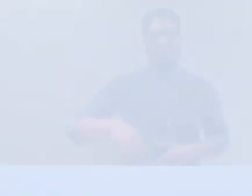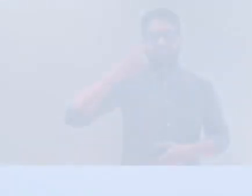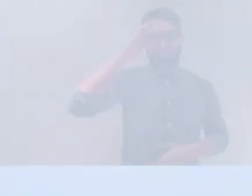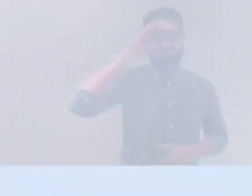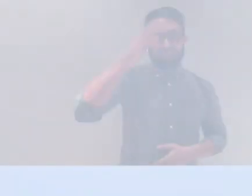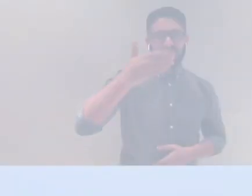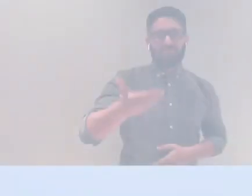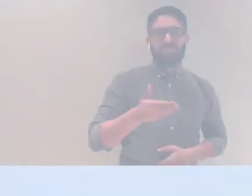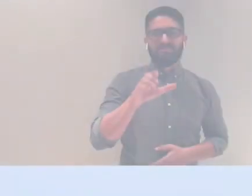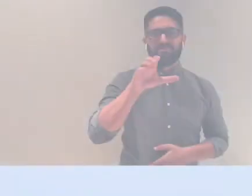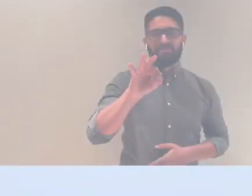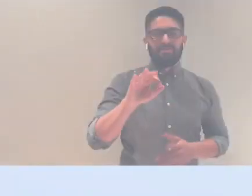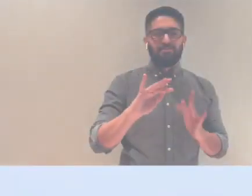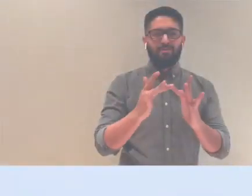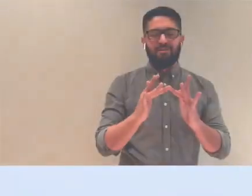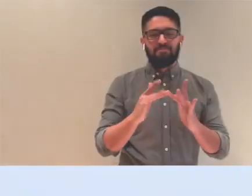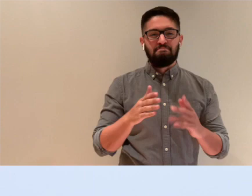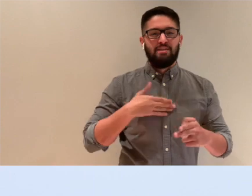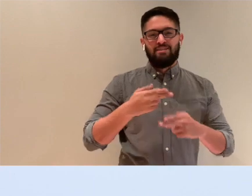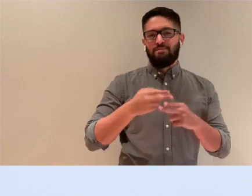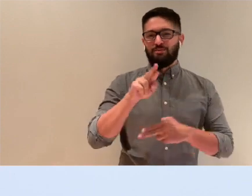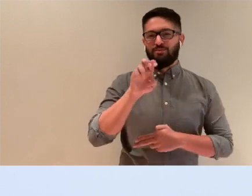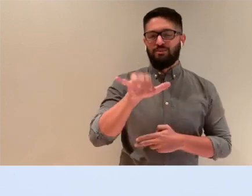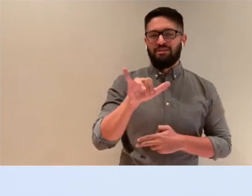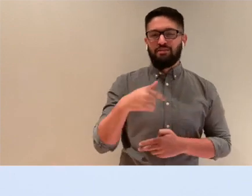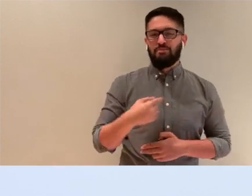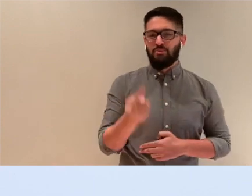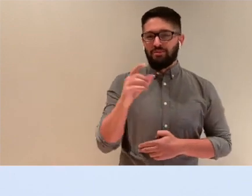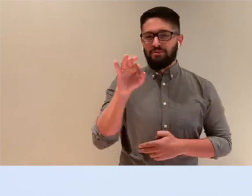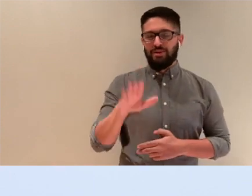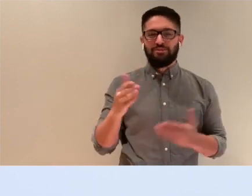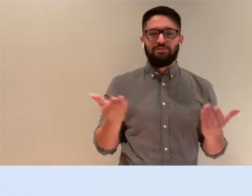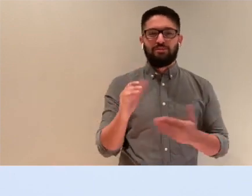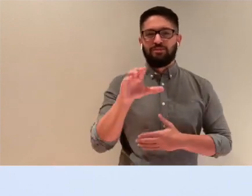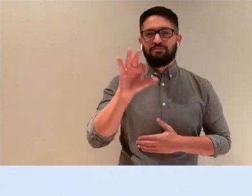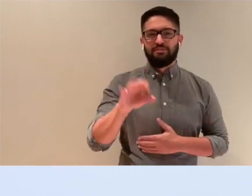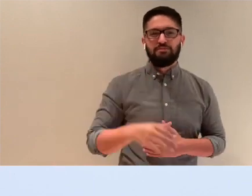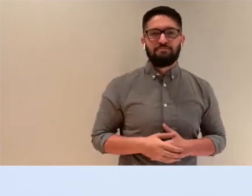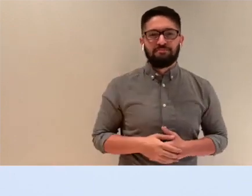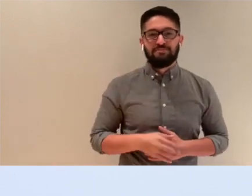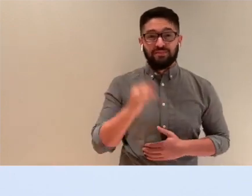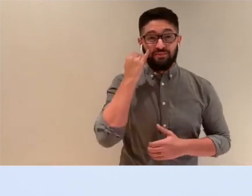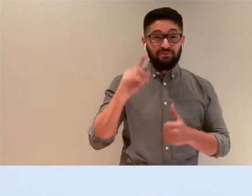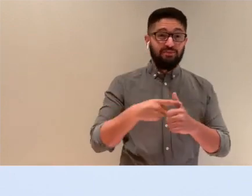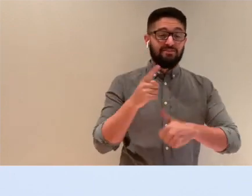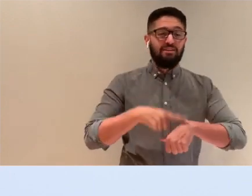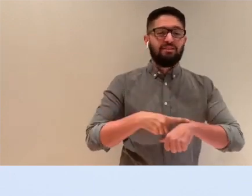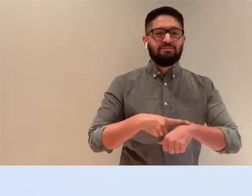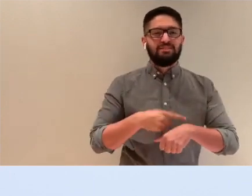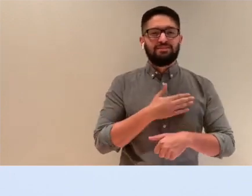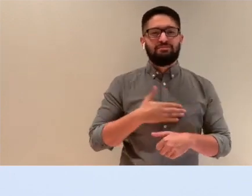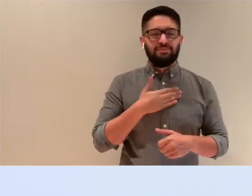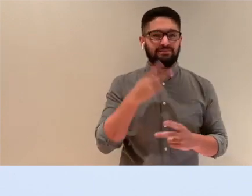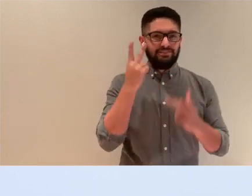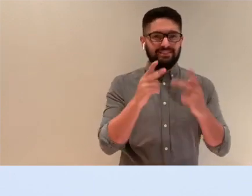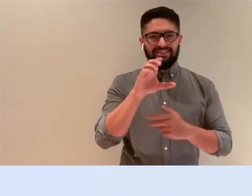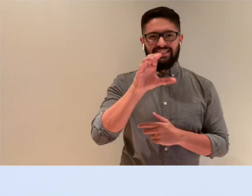Hello and welcome to Christ Fellowship Online. My name is Rady Armis and I'm one of the pastors here at Christ Fellowship. If this is your first time, please stop